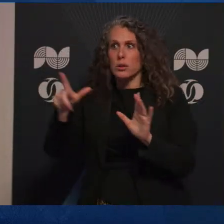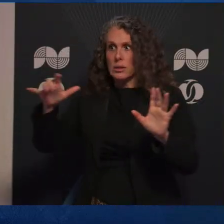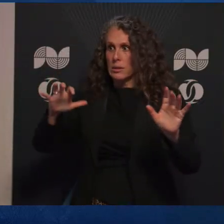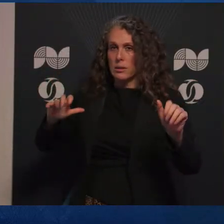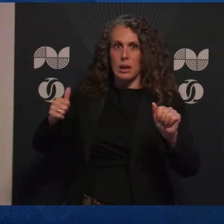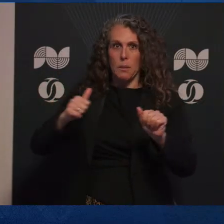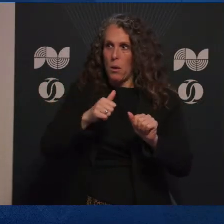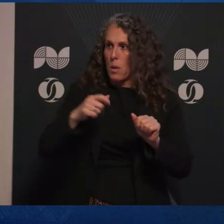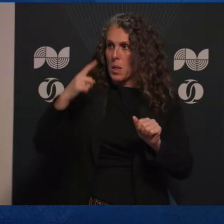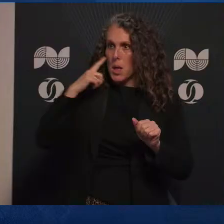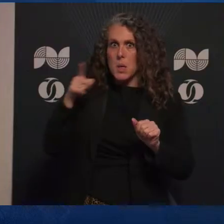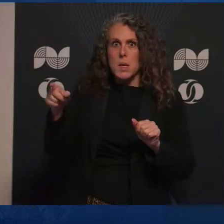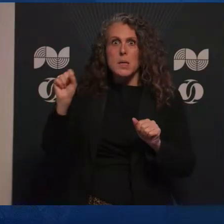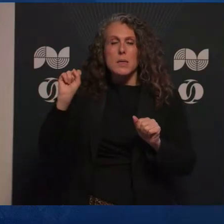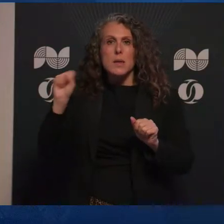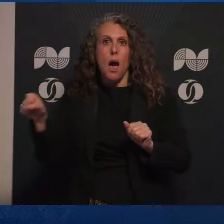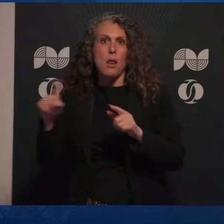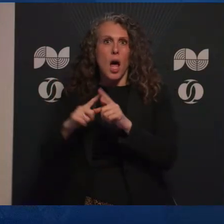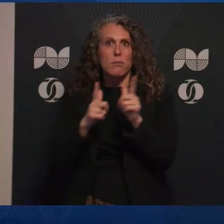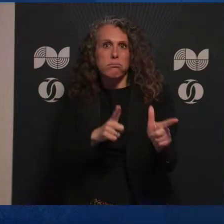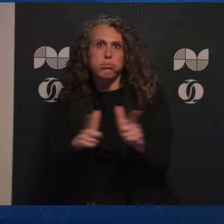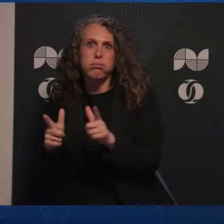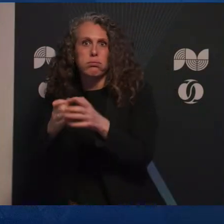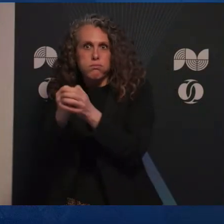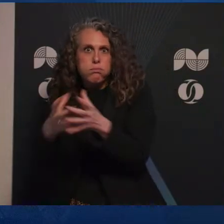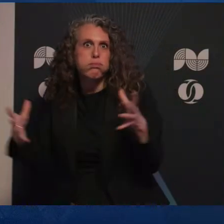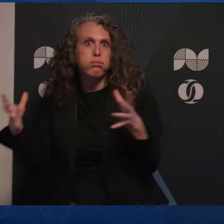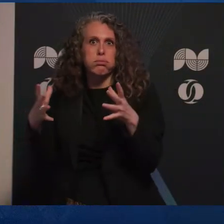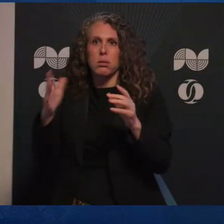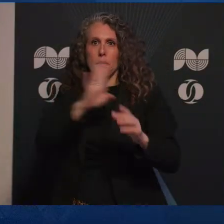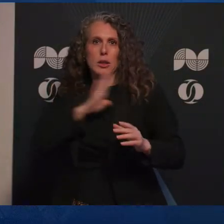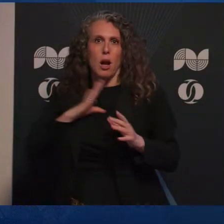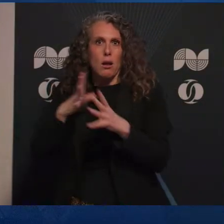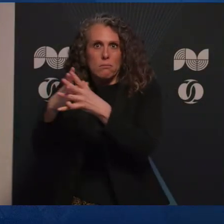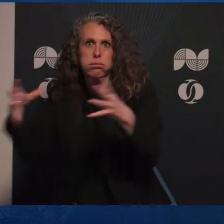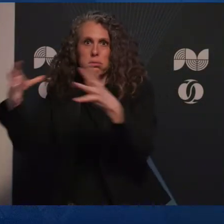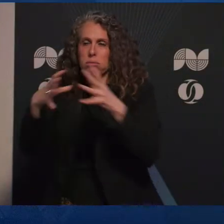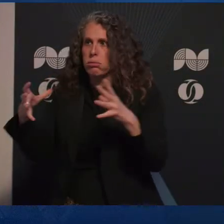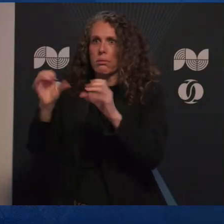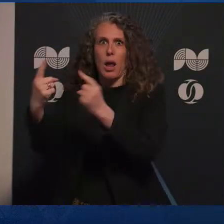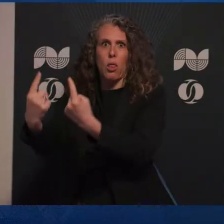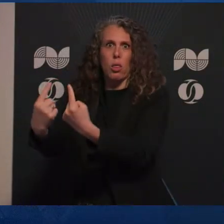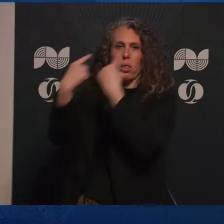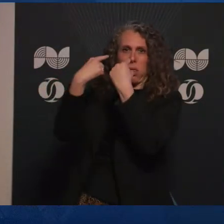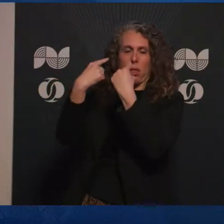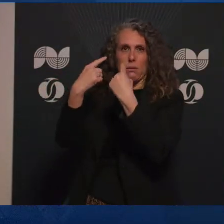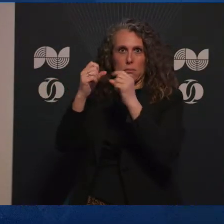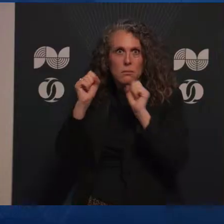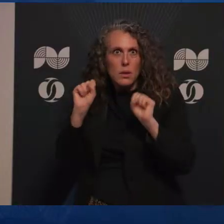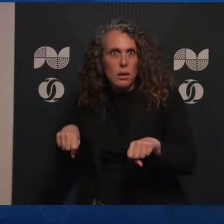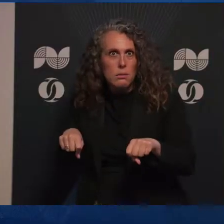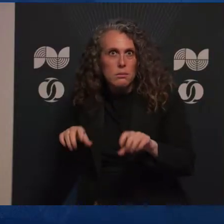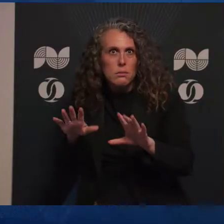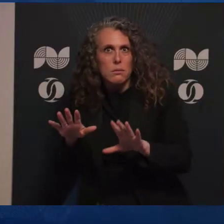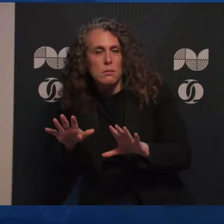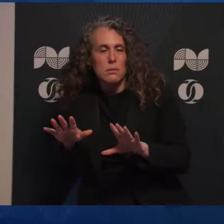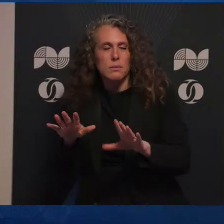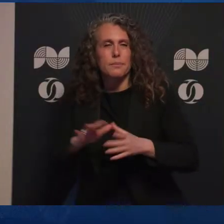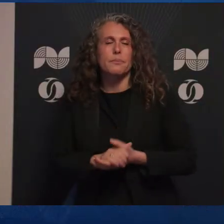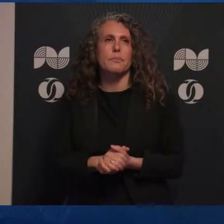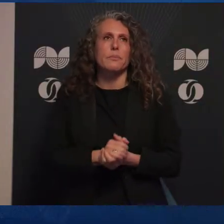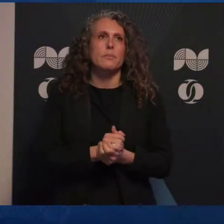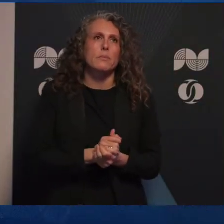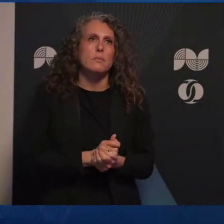security threats. And what this does is it changes, if you like, the criteria with